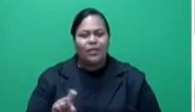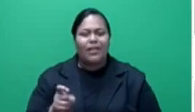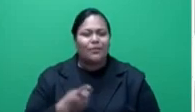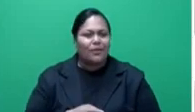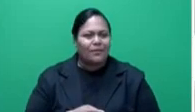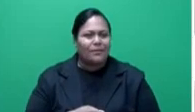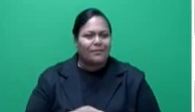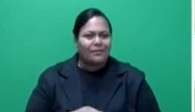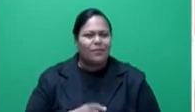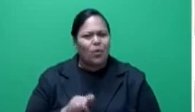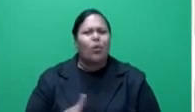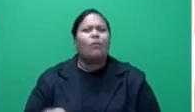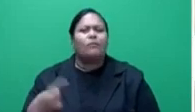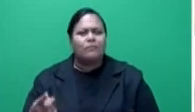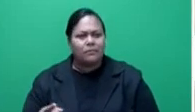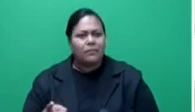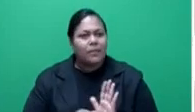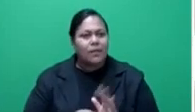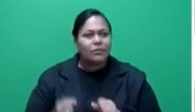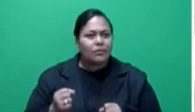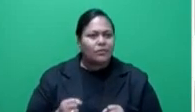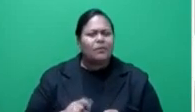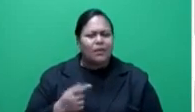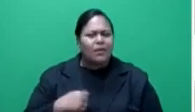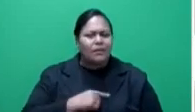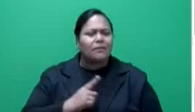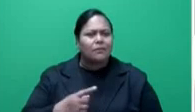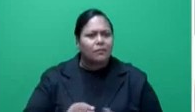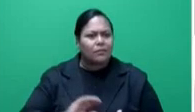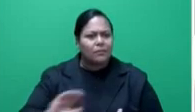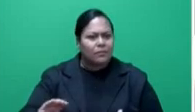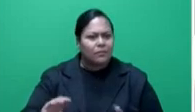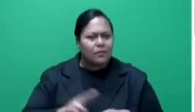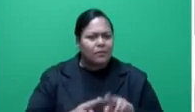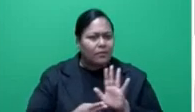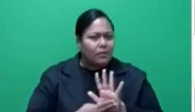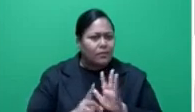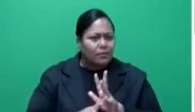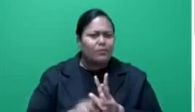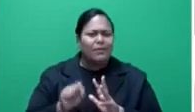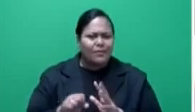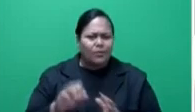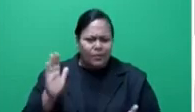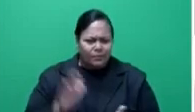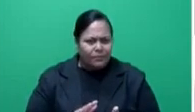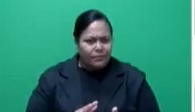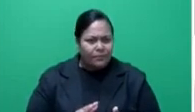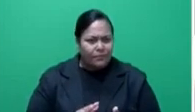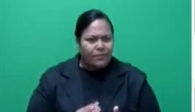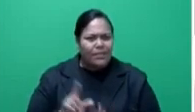Speaker, sir, of course, we are continuing to fund FNU. There was a reduction in capital expenditure, of course, because of